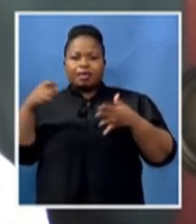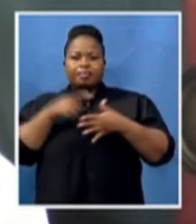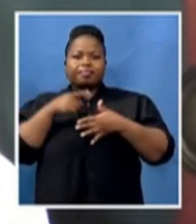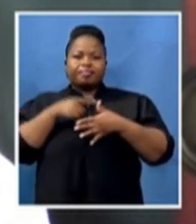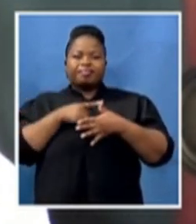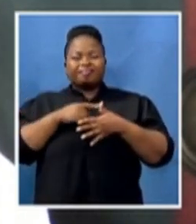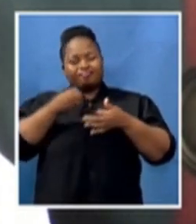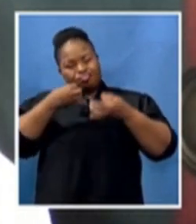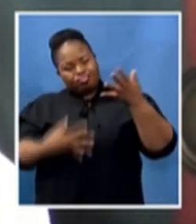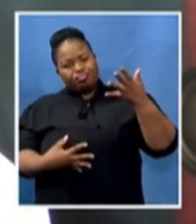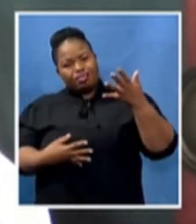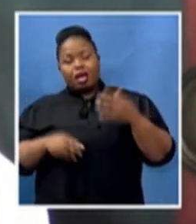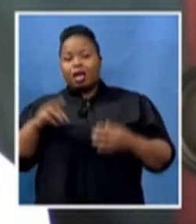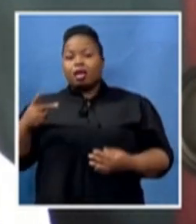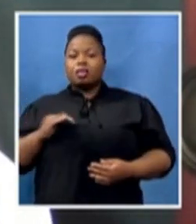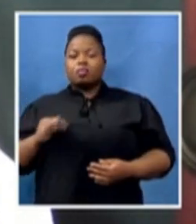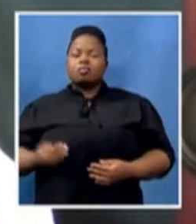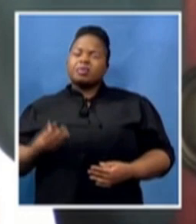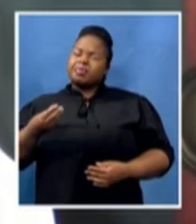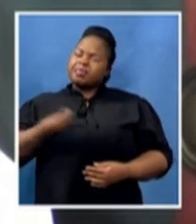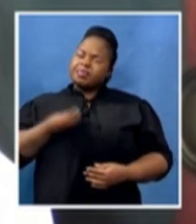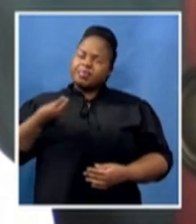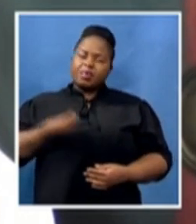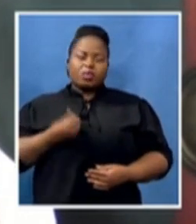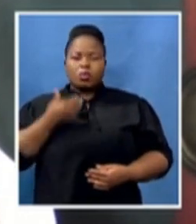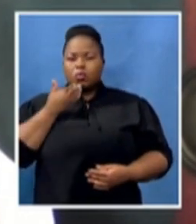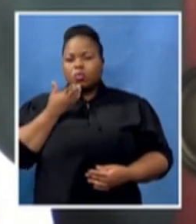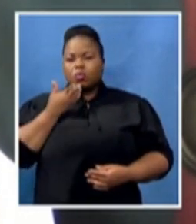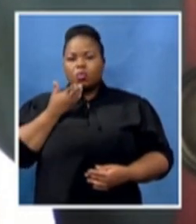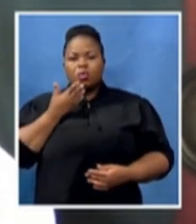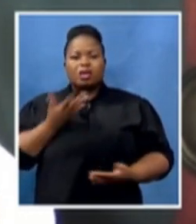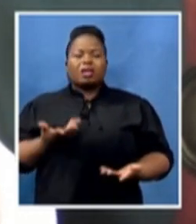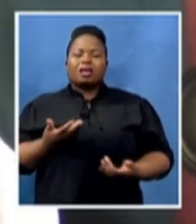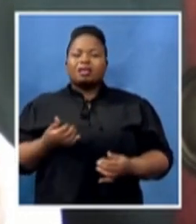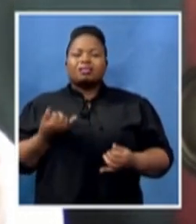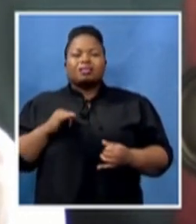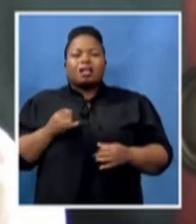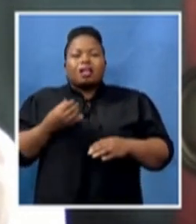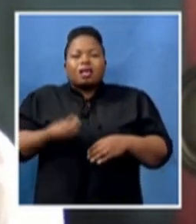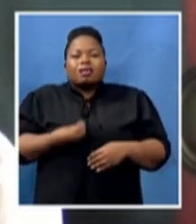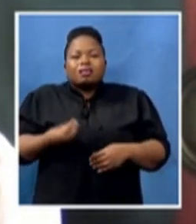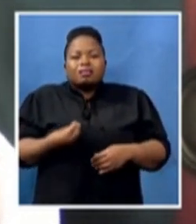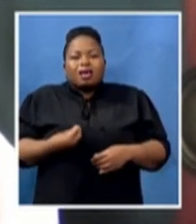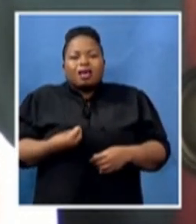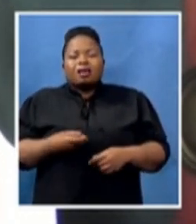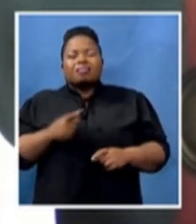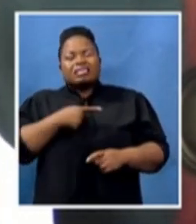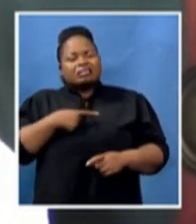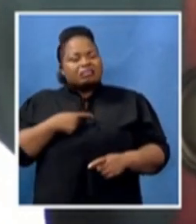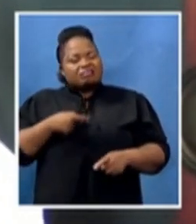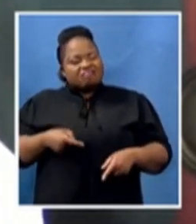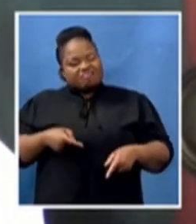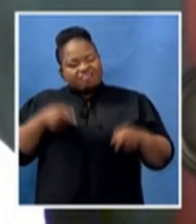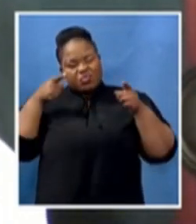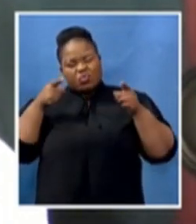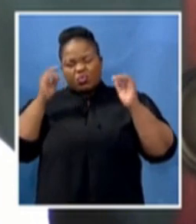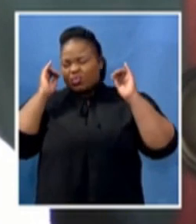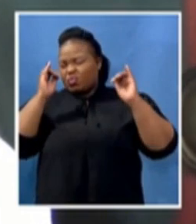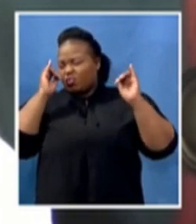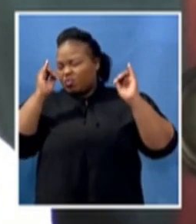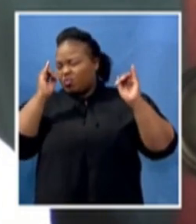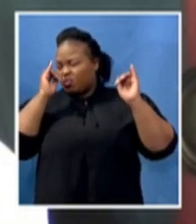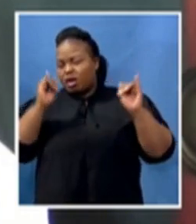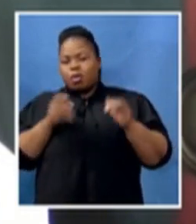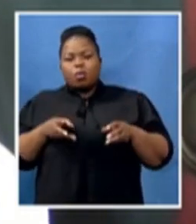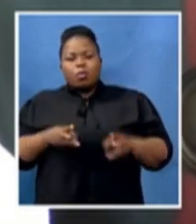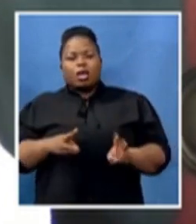women in the prime of their lives who were brutalized in the most unimaginable manner. The overall rate of